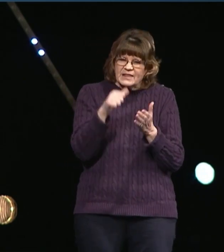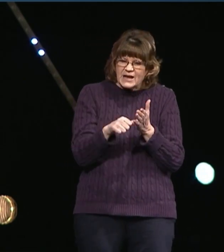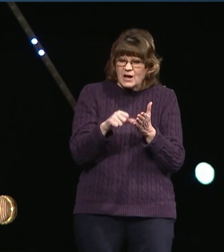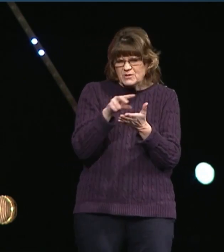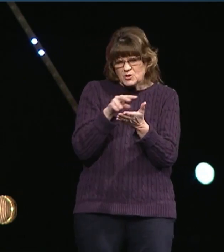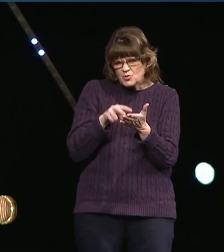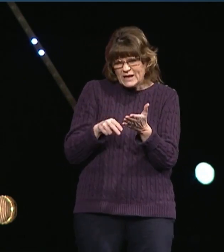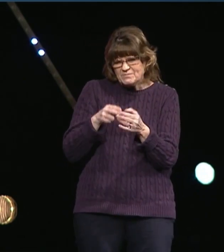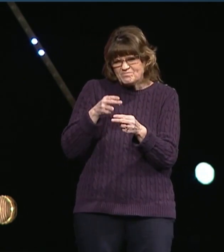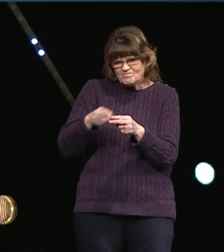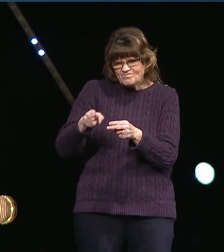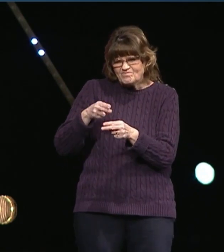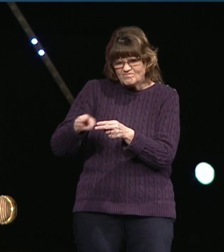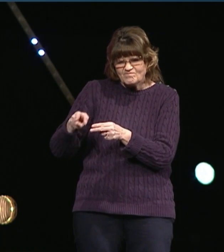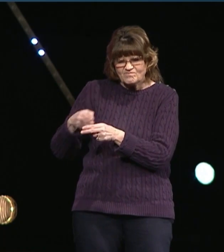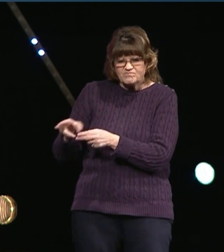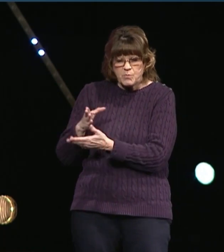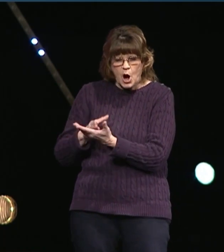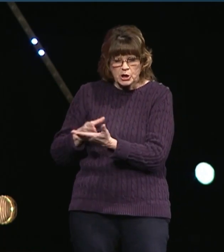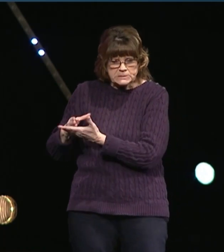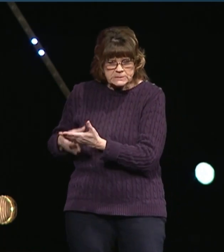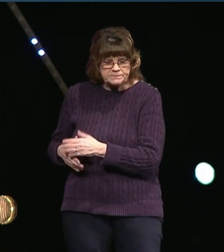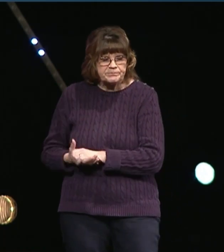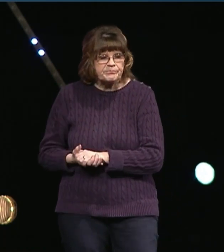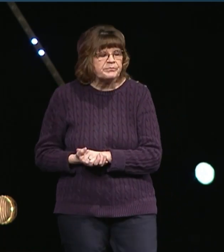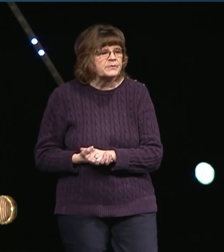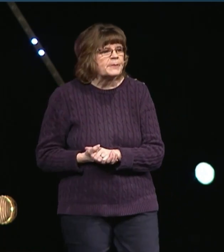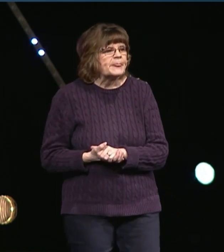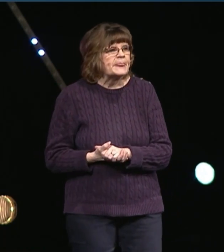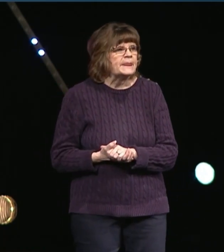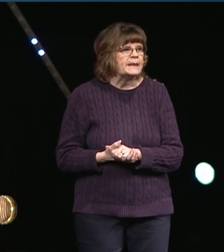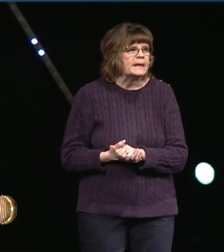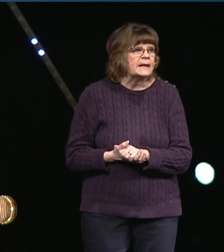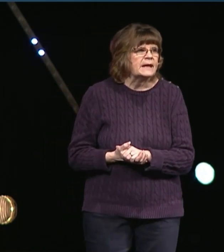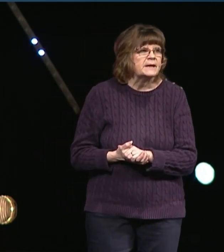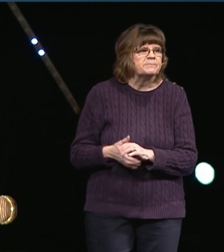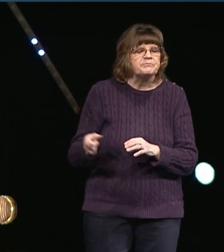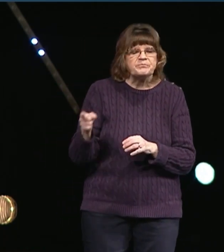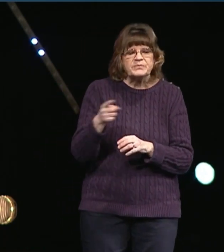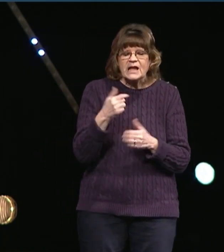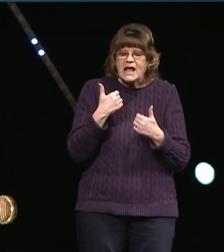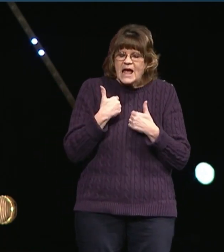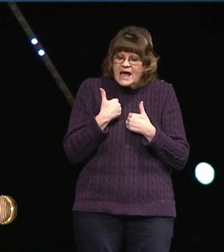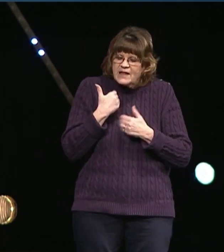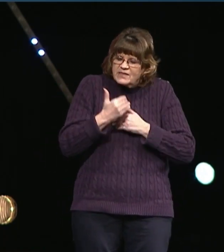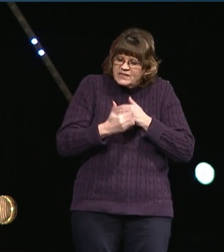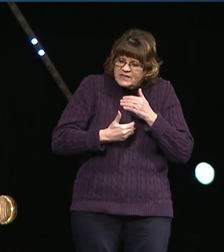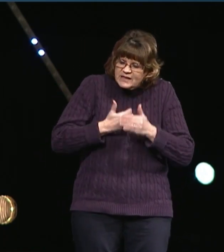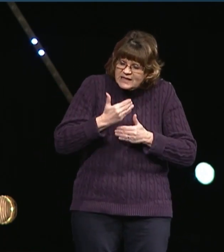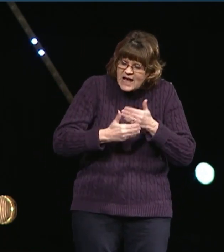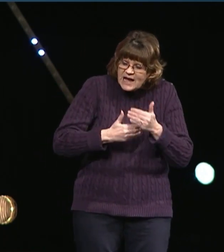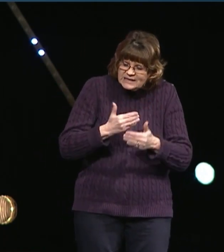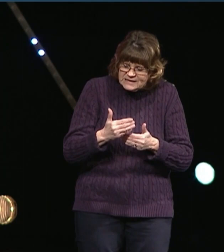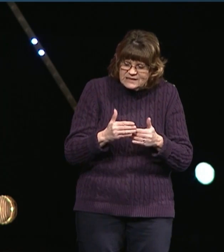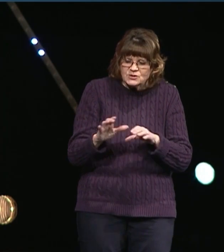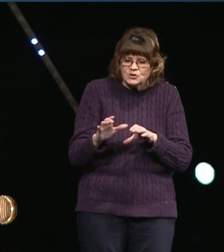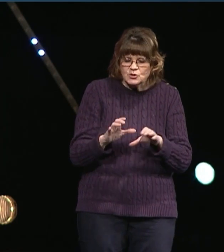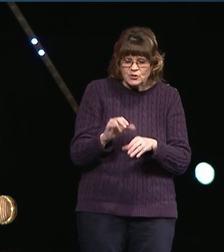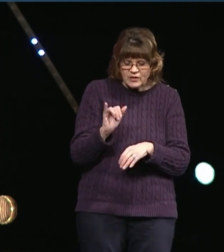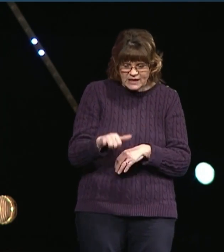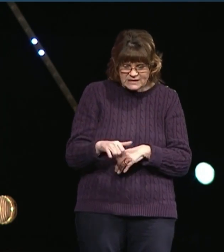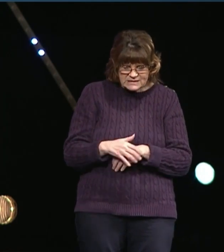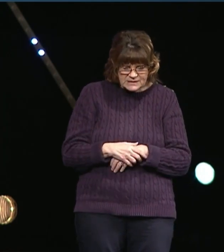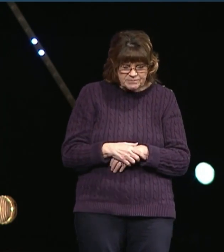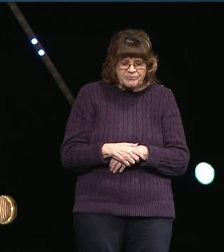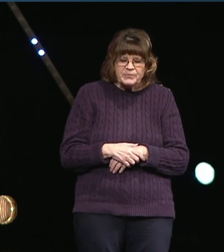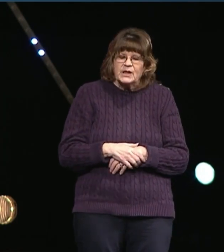read little bits of it. But then he had the kindness to do things like send it to me too and